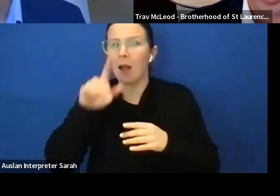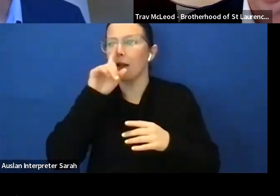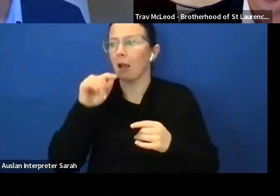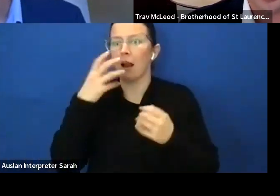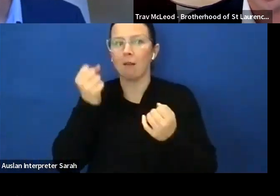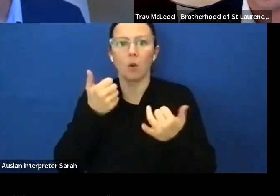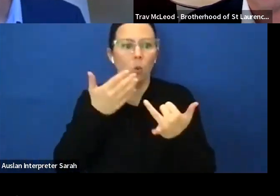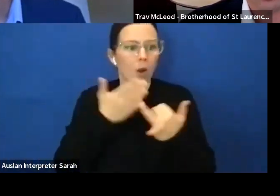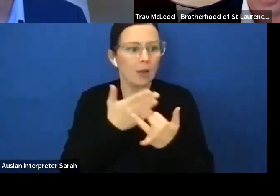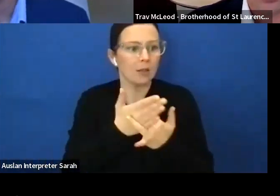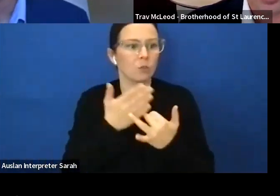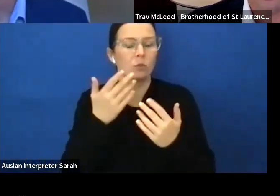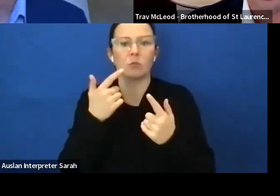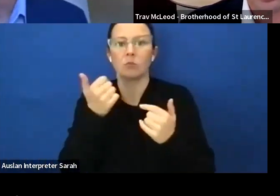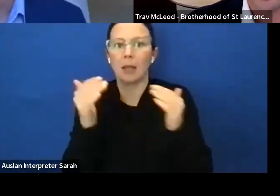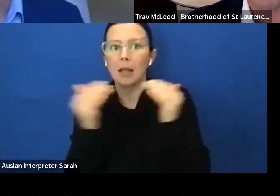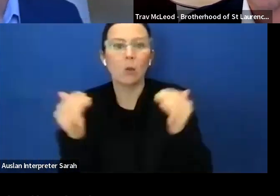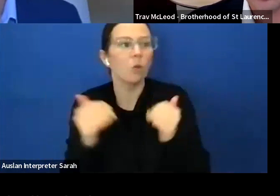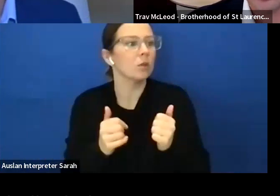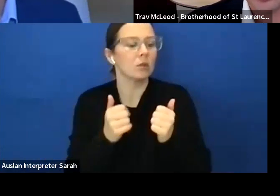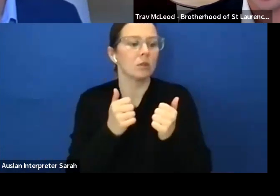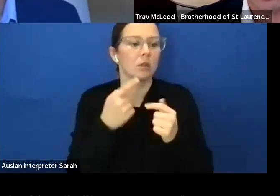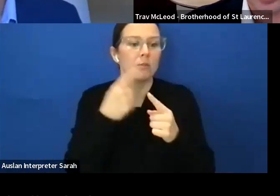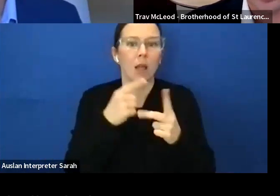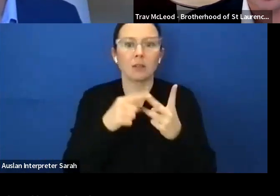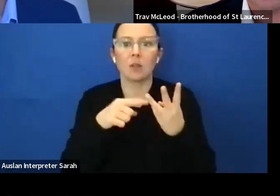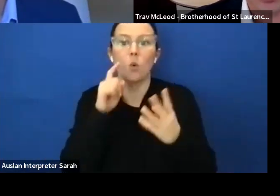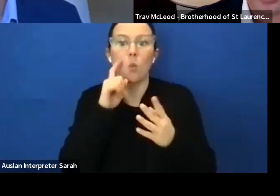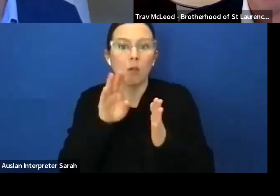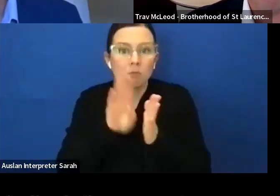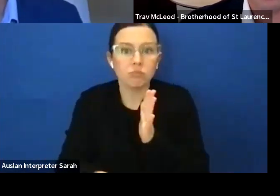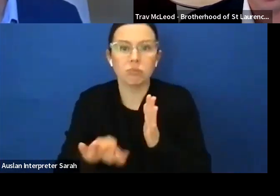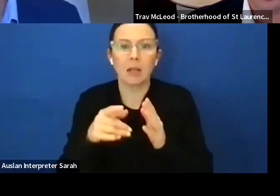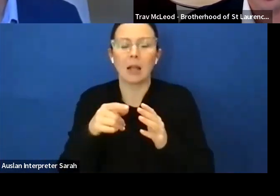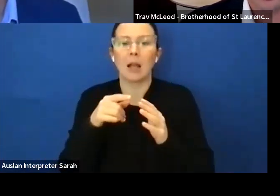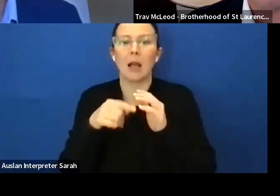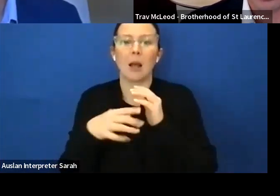on equity, on outcomes, and in preventing and alleviating poverty.